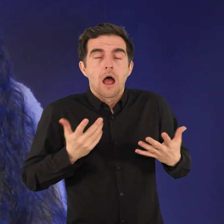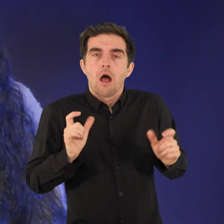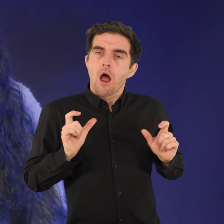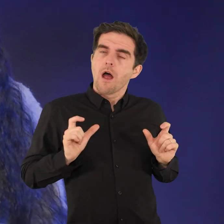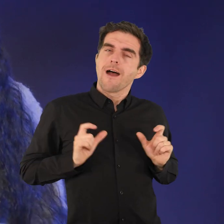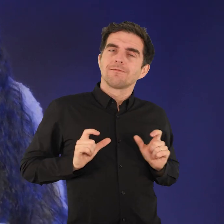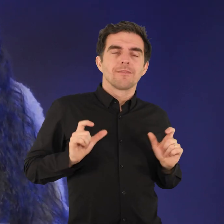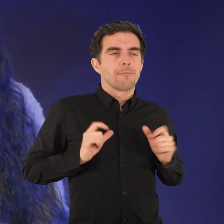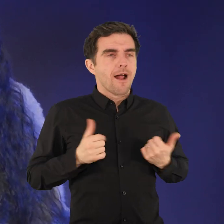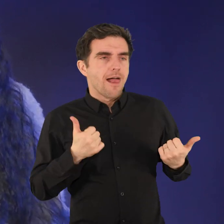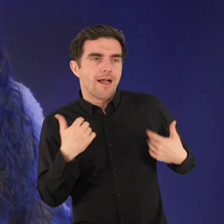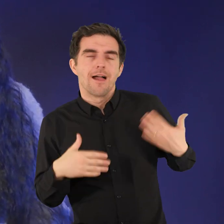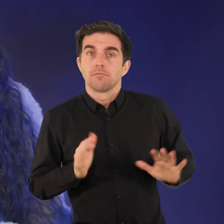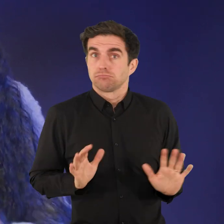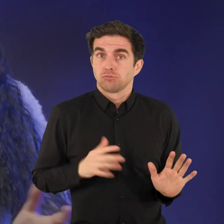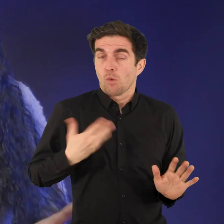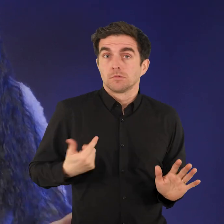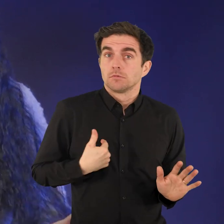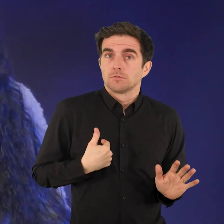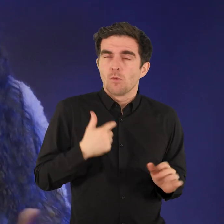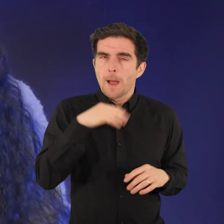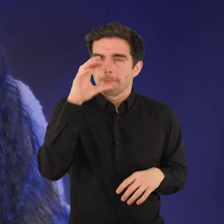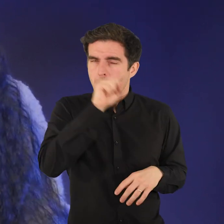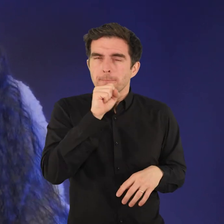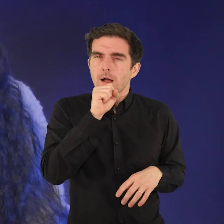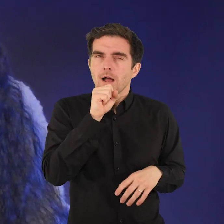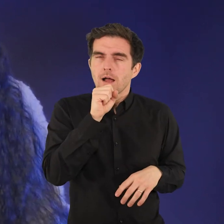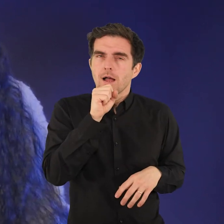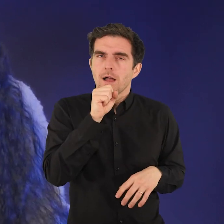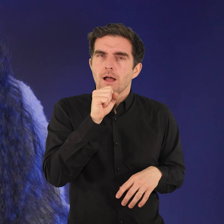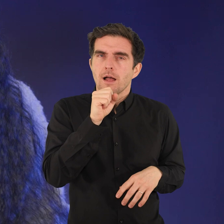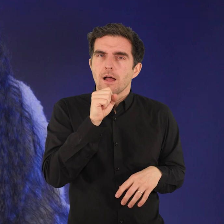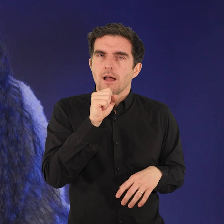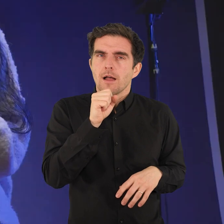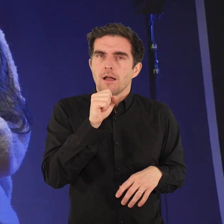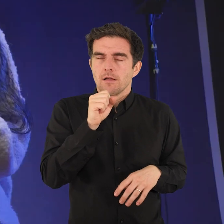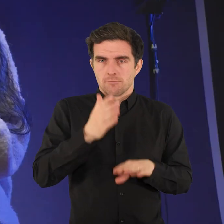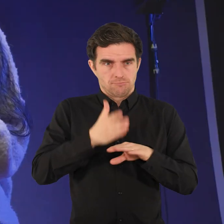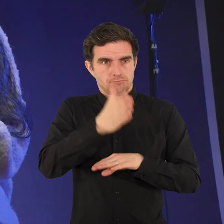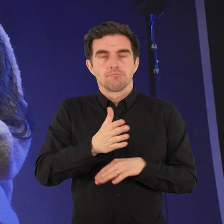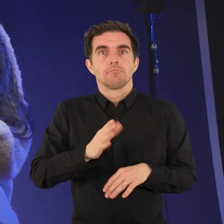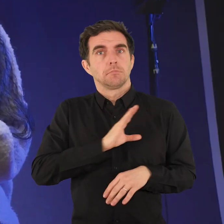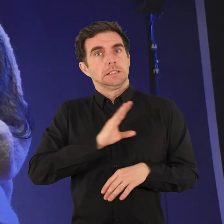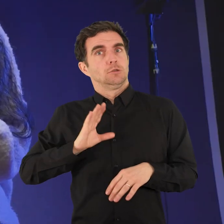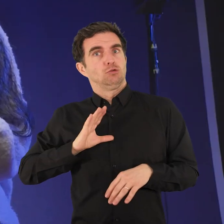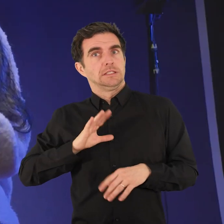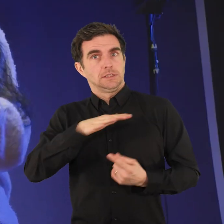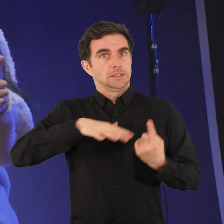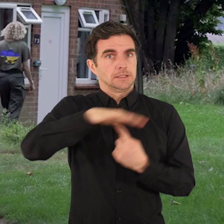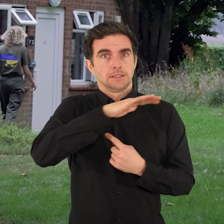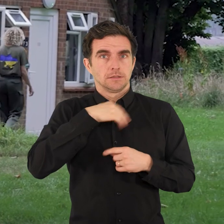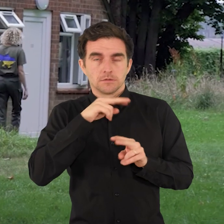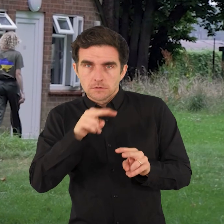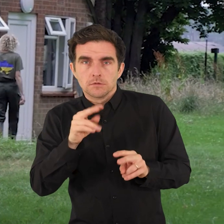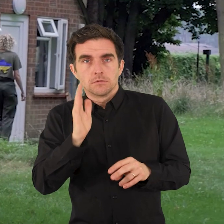experience any comfortable things. I remember I came to a military camp and I saw